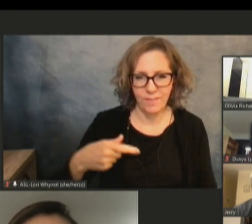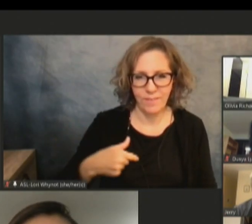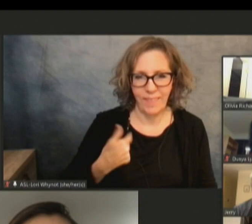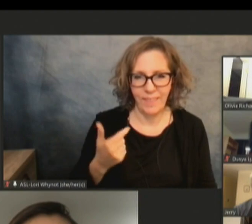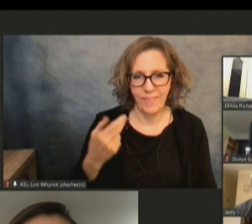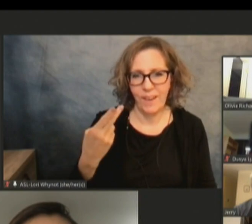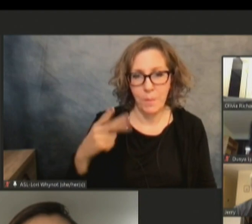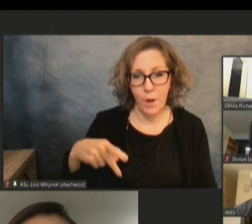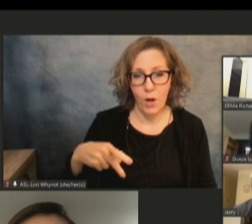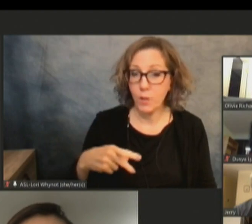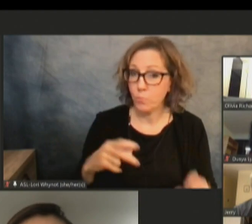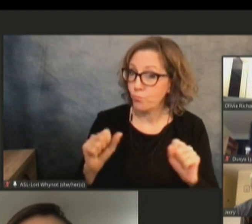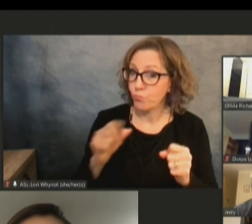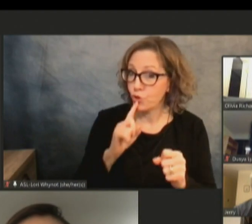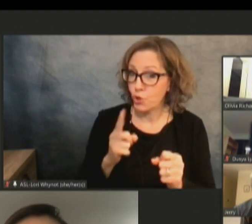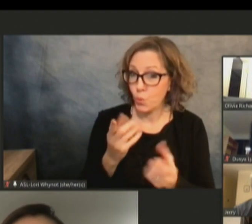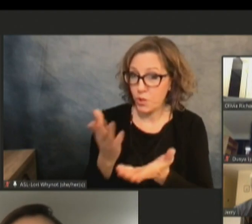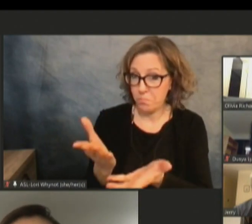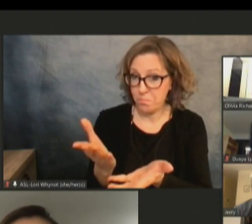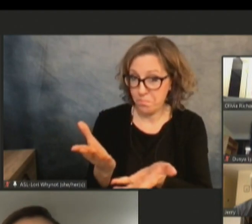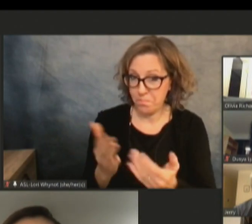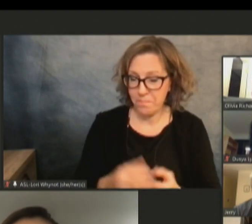Yeah, go ahead. Through. Okay.